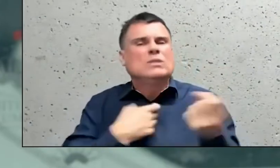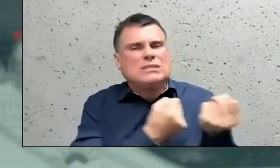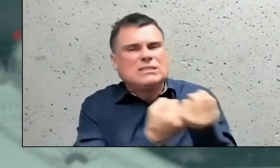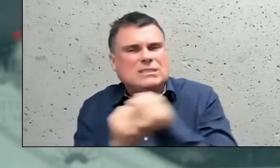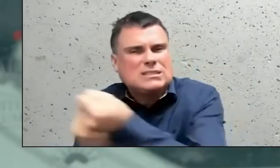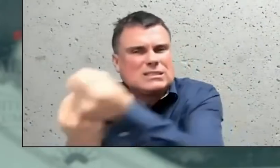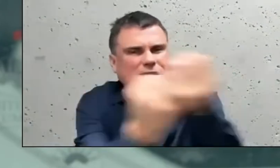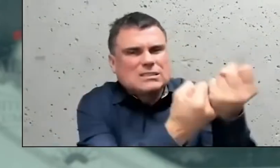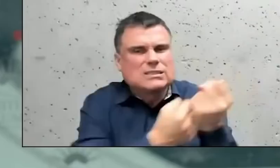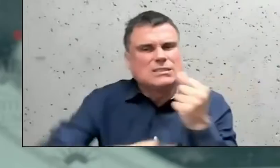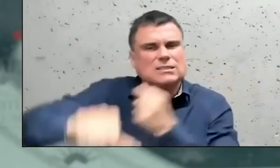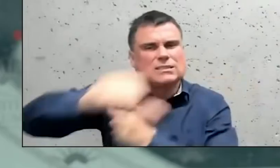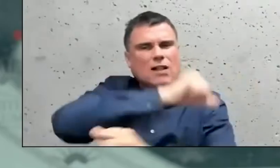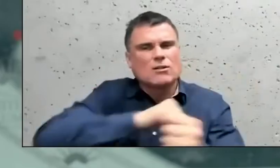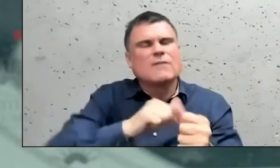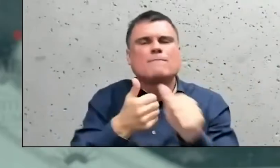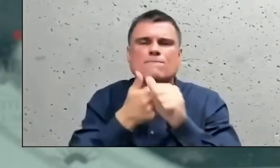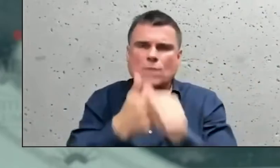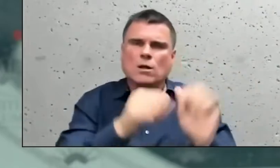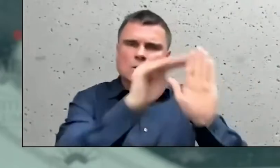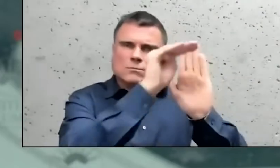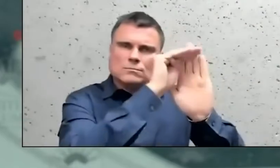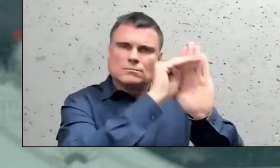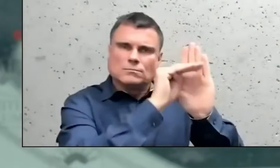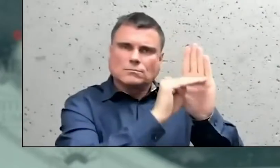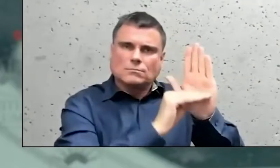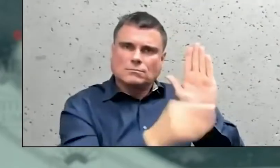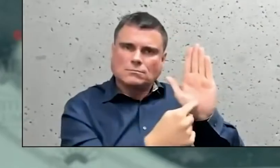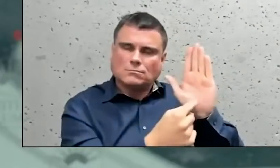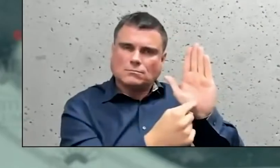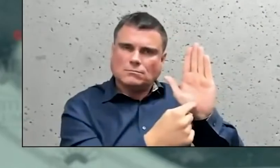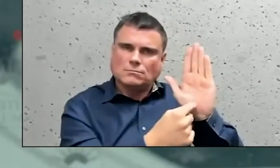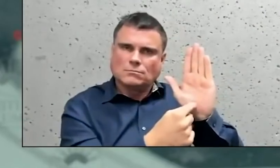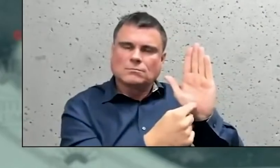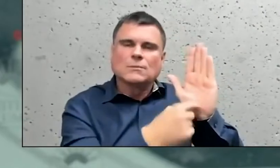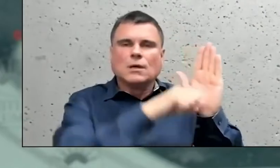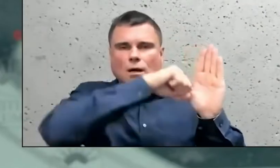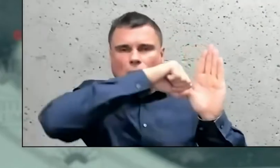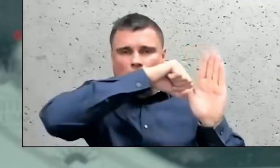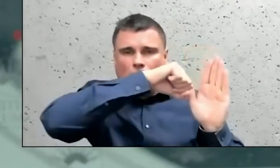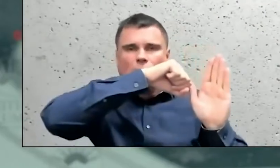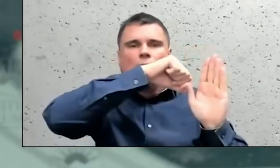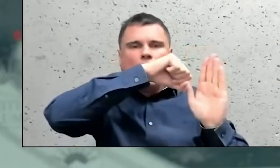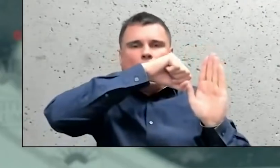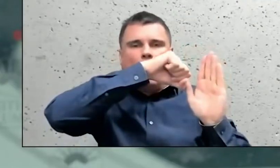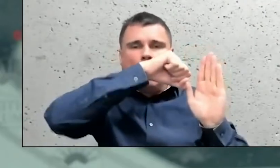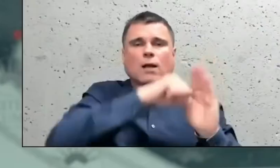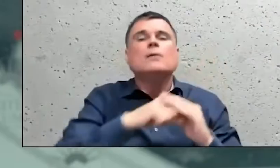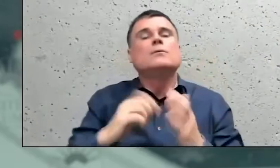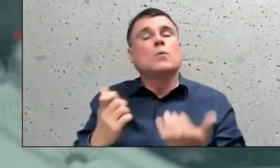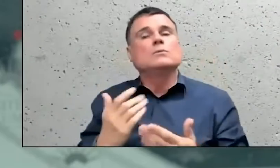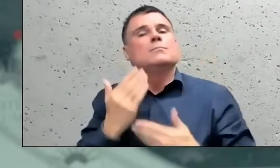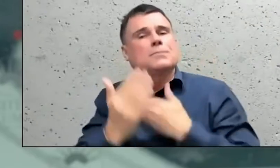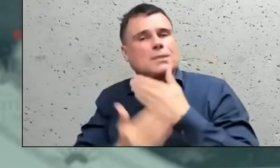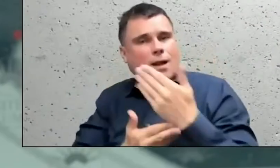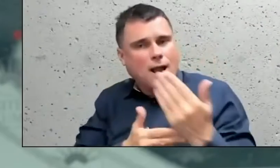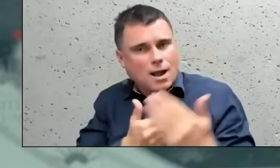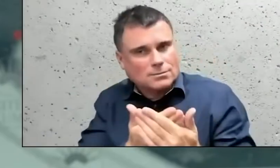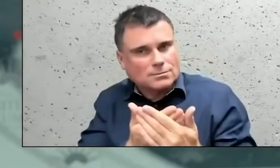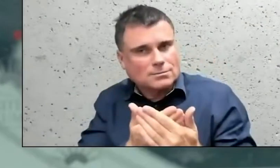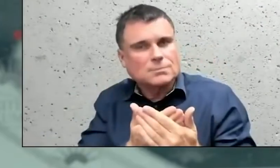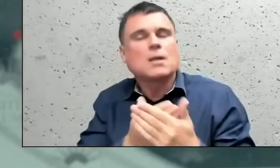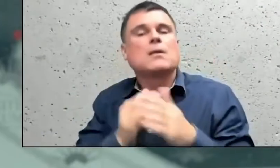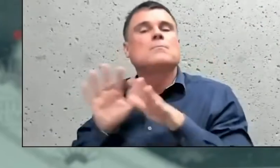let's protect our veterans this Remembrance Day and continue to be kind to each other, to be calm and